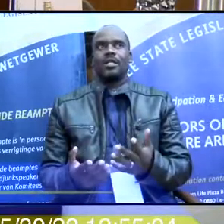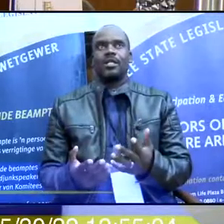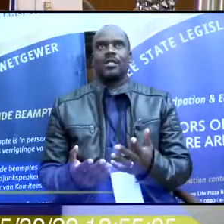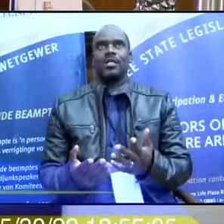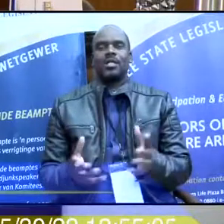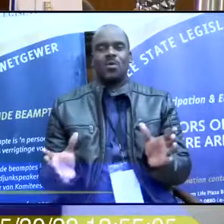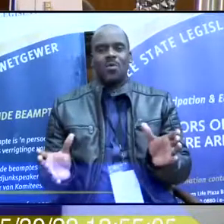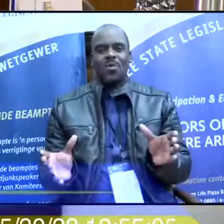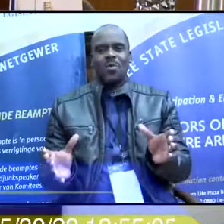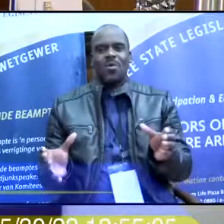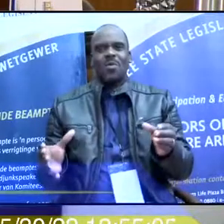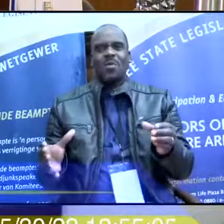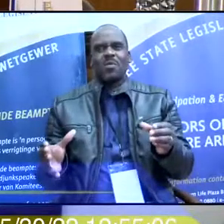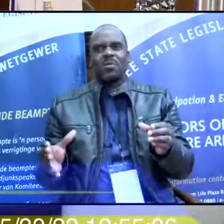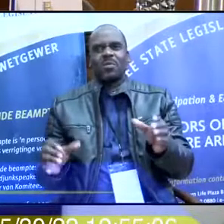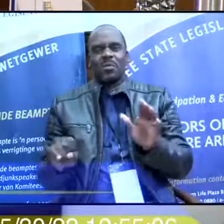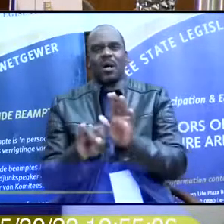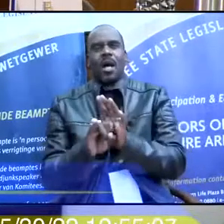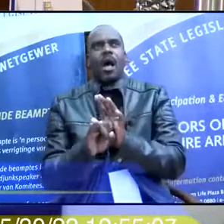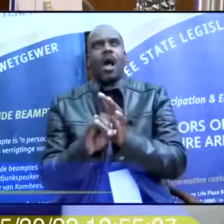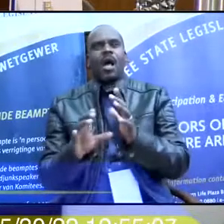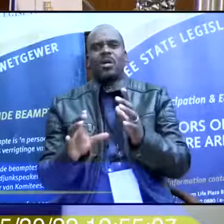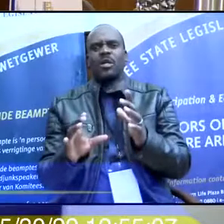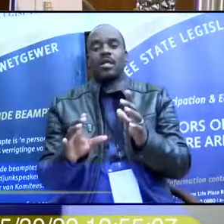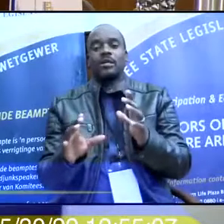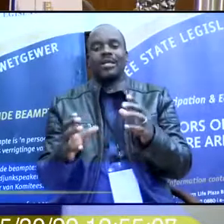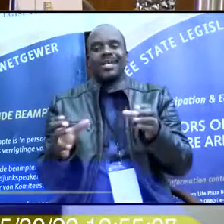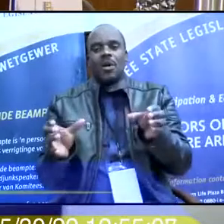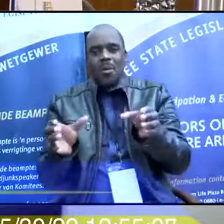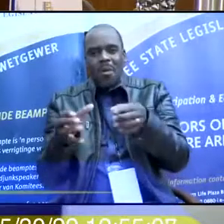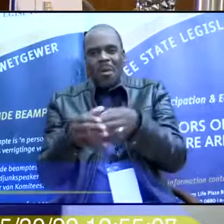organized labor but